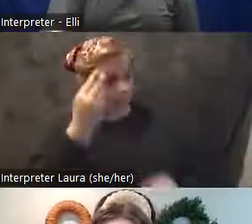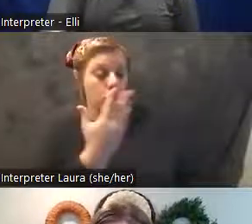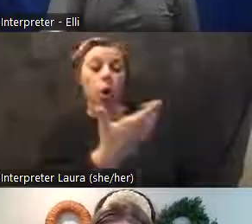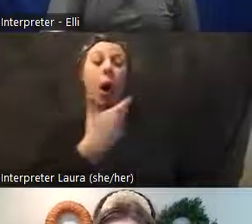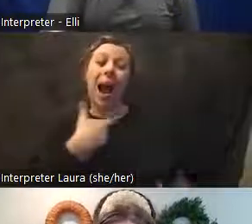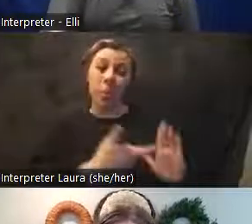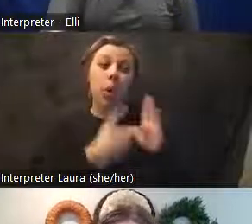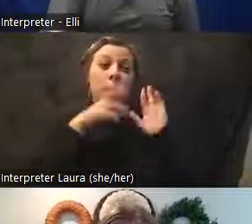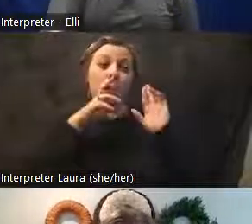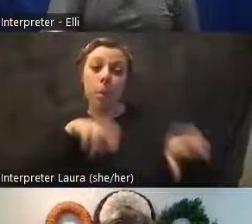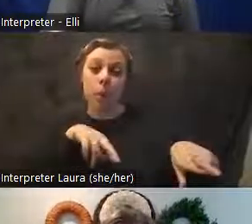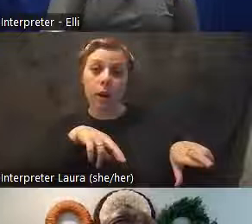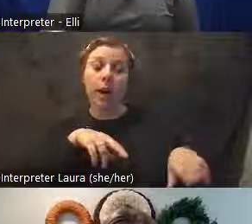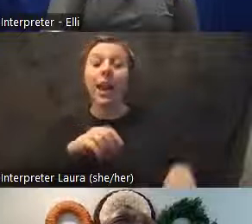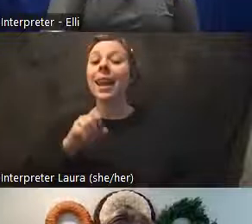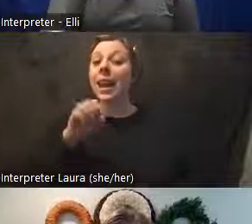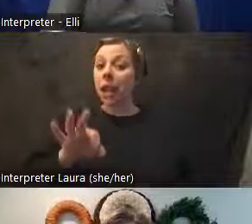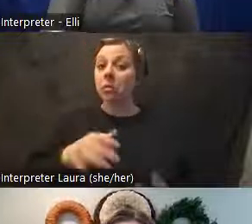that in a way that they'll understand?